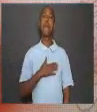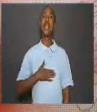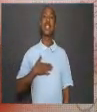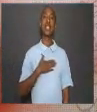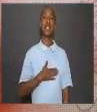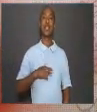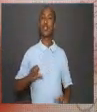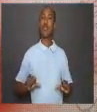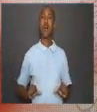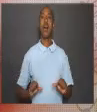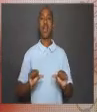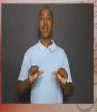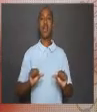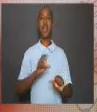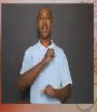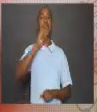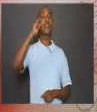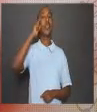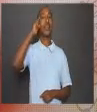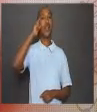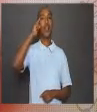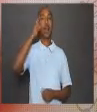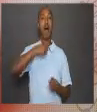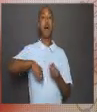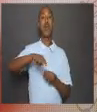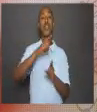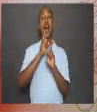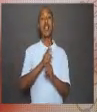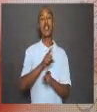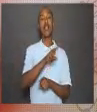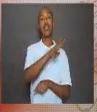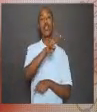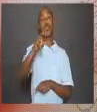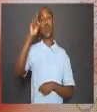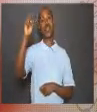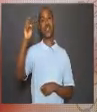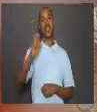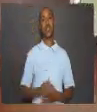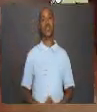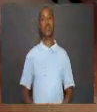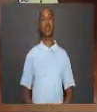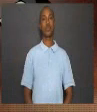Please go ahead and think about the answers to those questions.